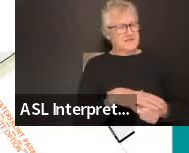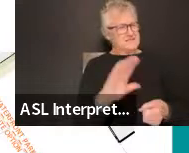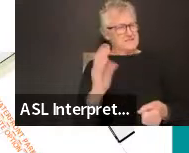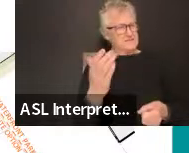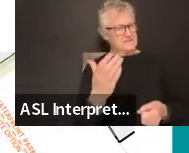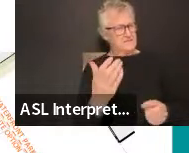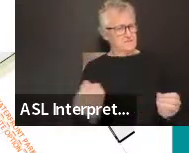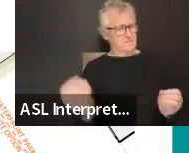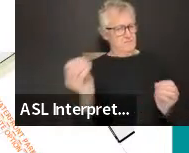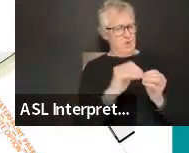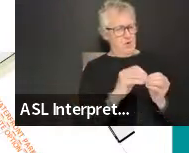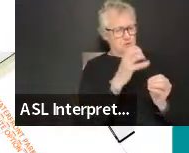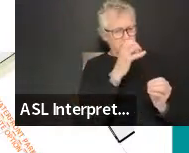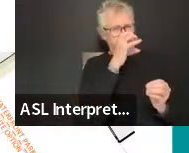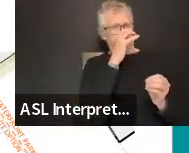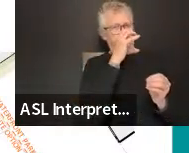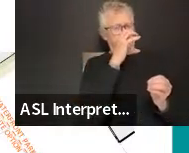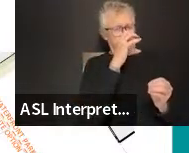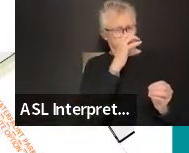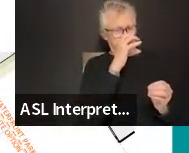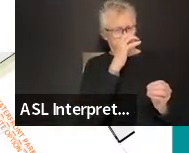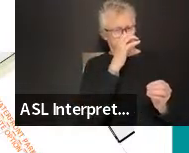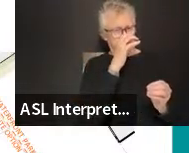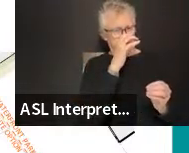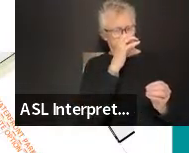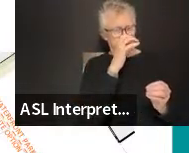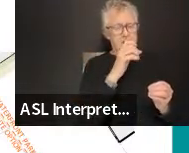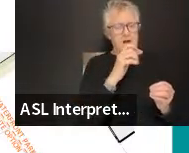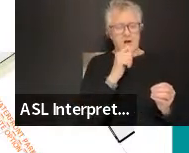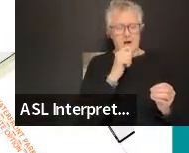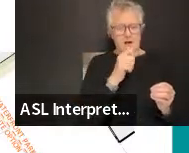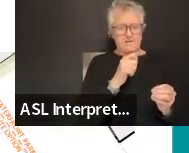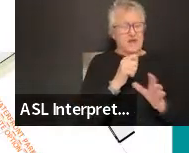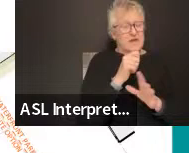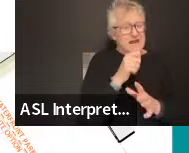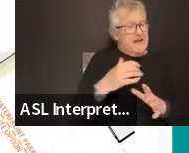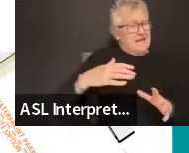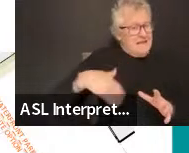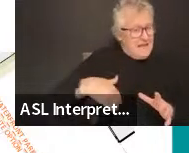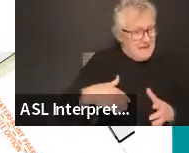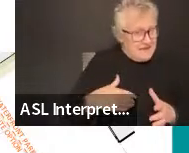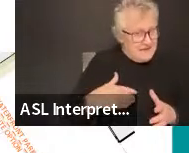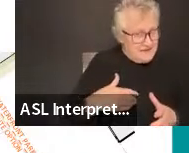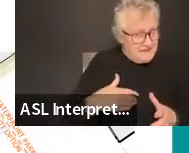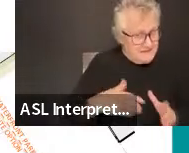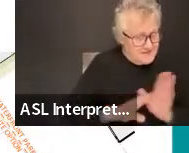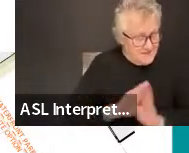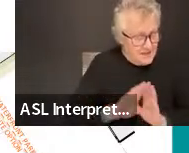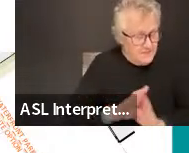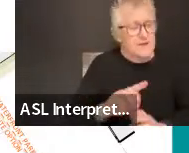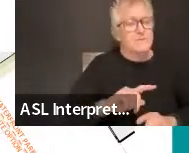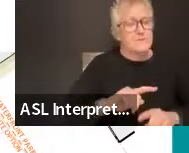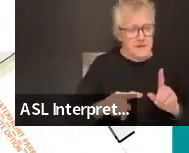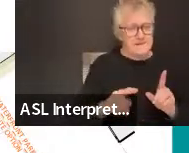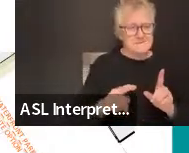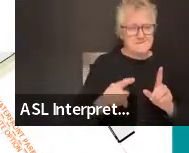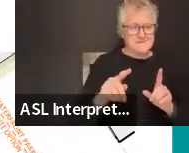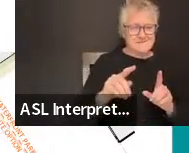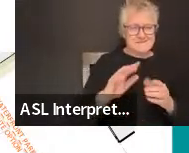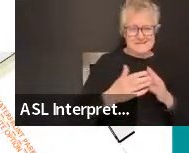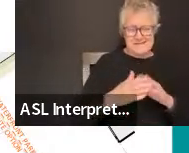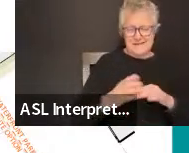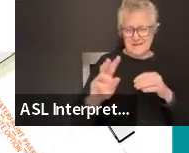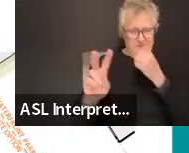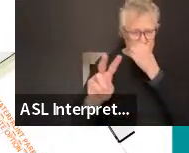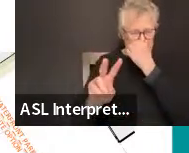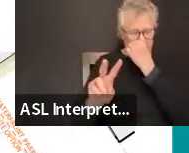well, it's not existing development, but it's permitted development that the city of Vancouver is working on there, development site